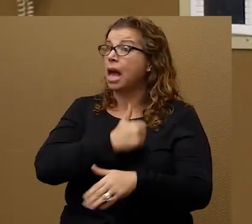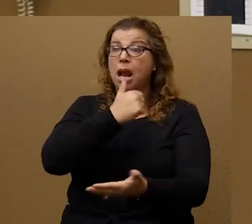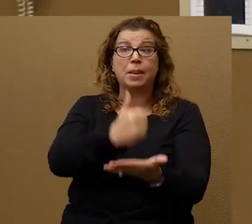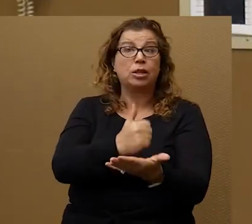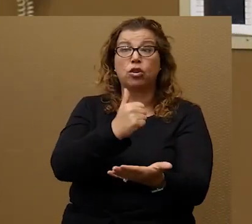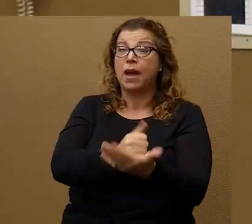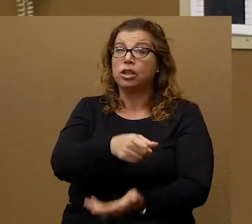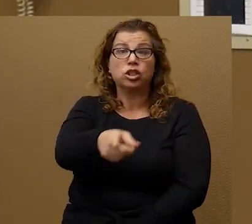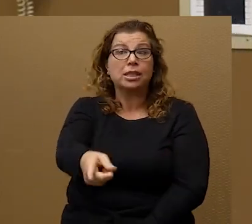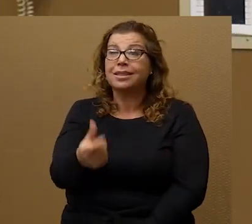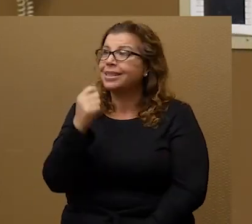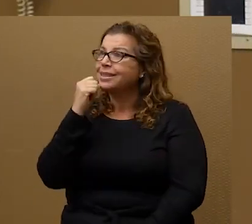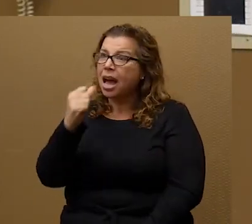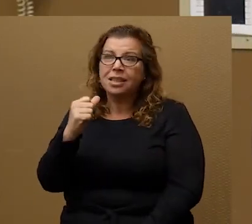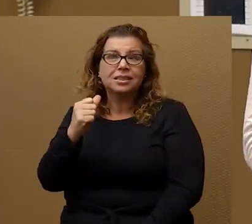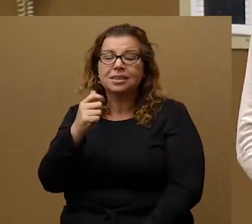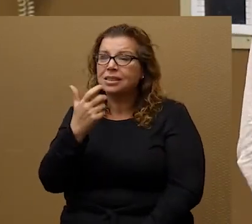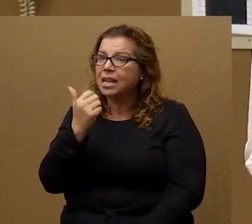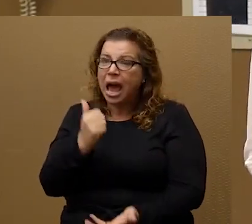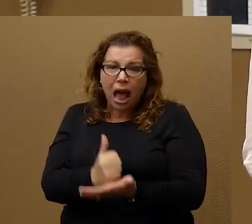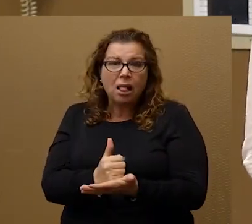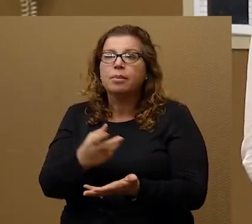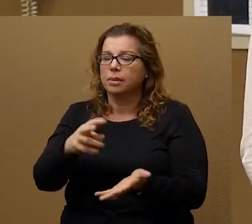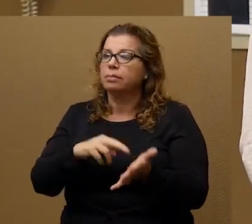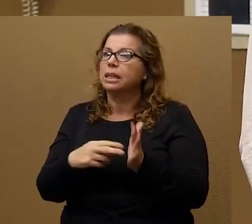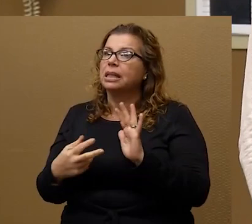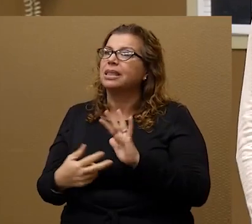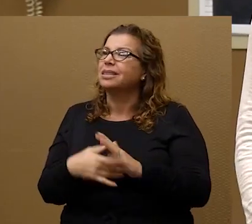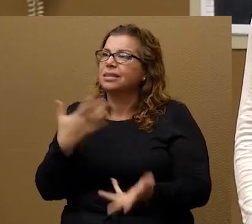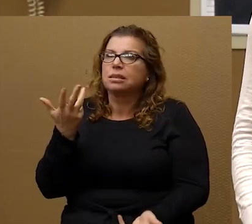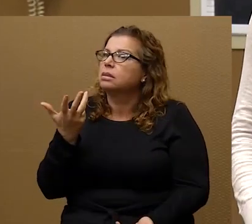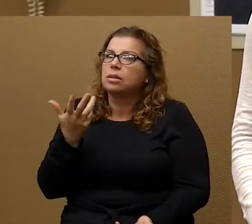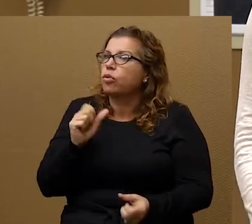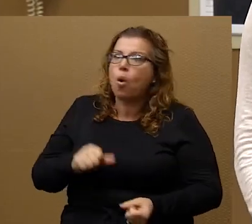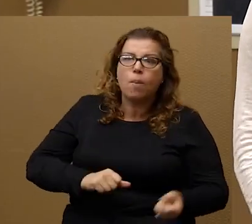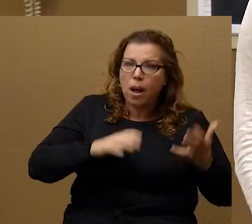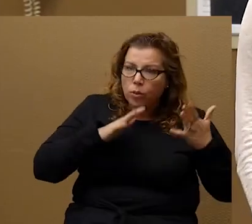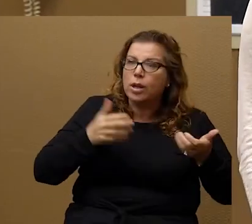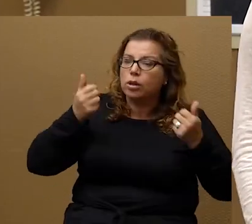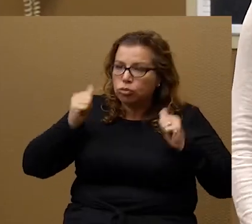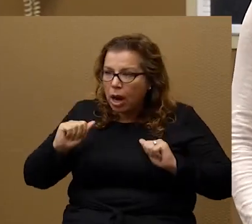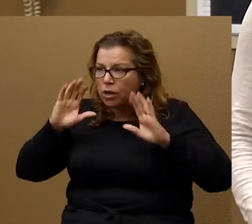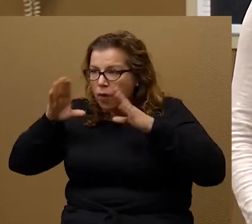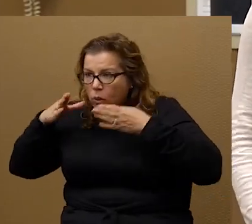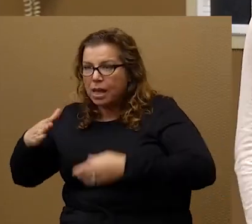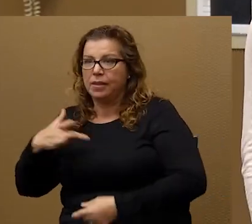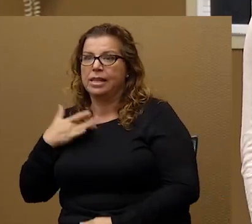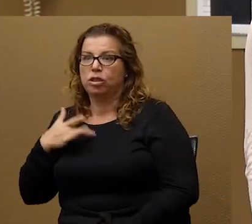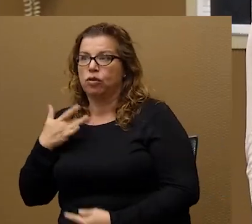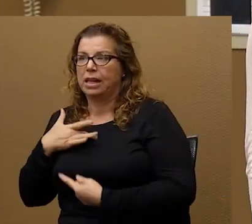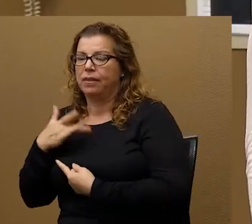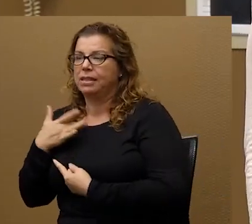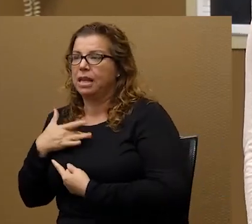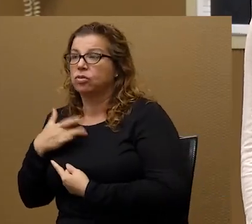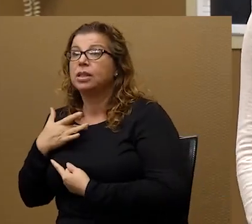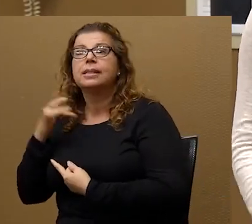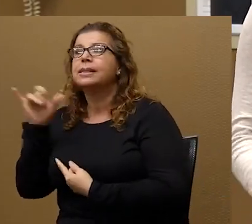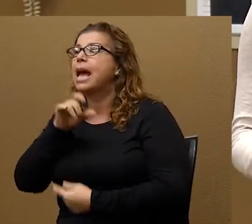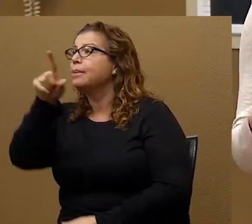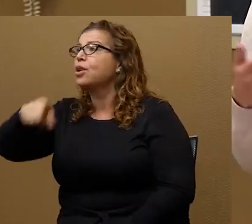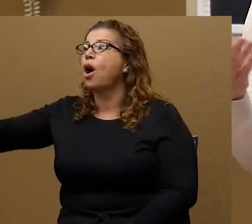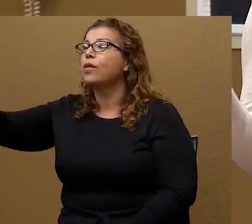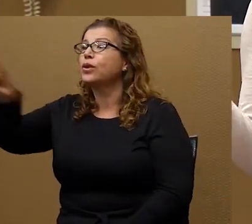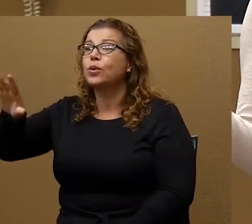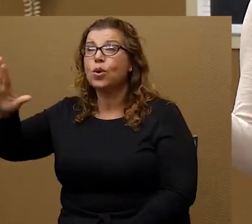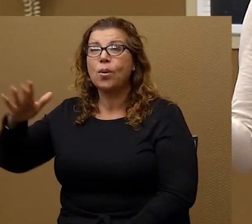sensory needs need to be met first. Just like our own sensory needs need to be met in order for us to learn.